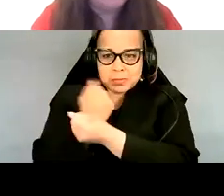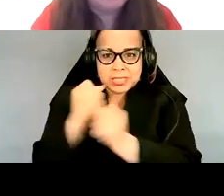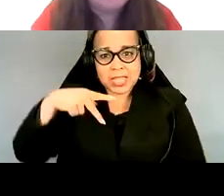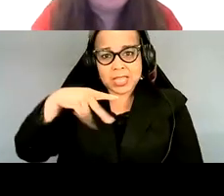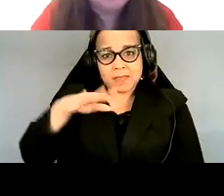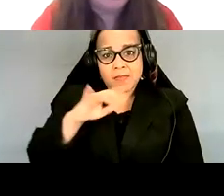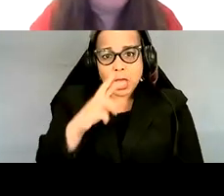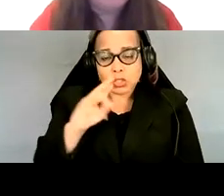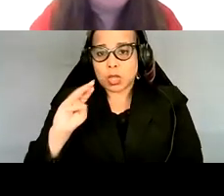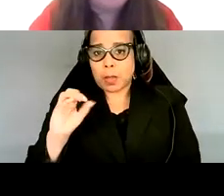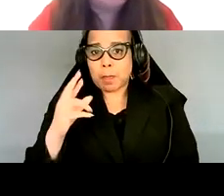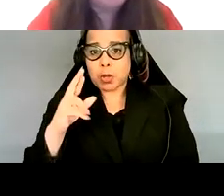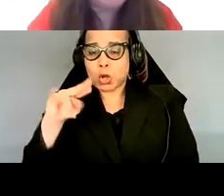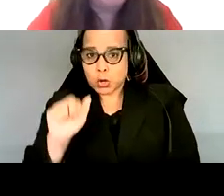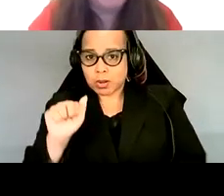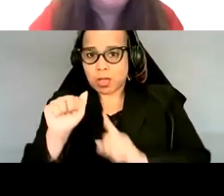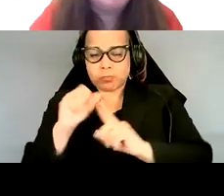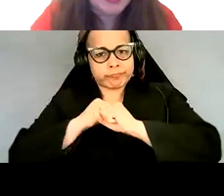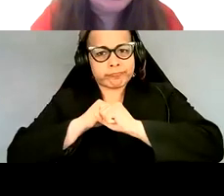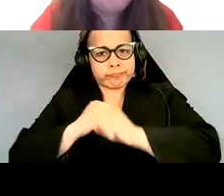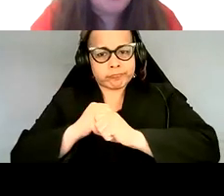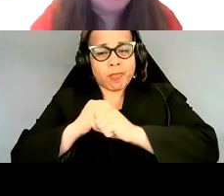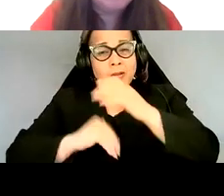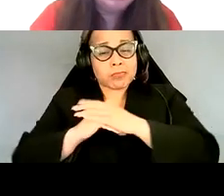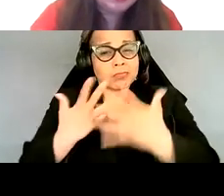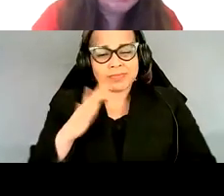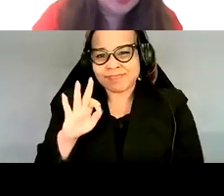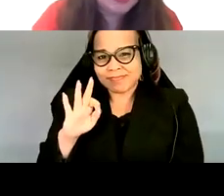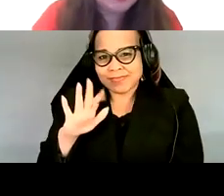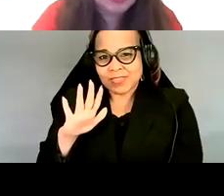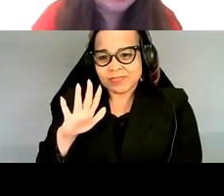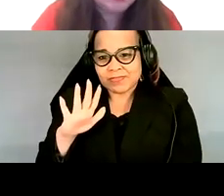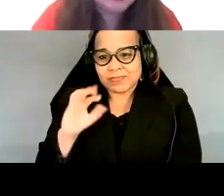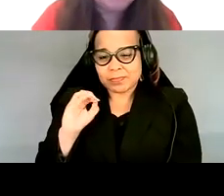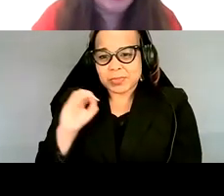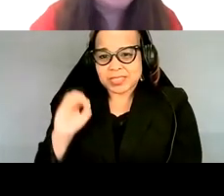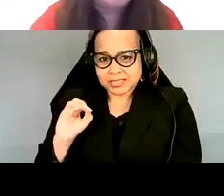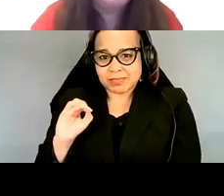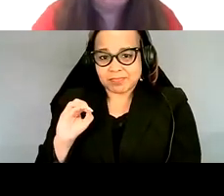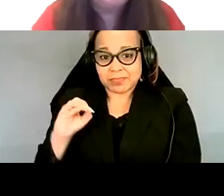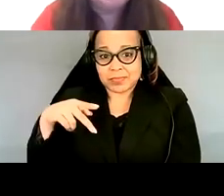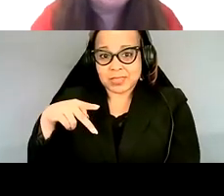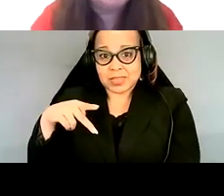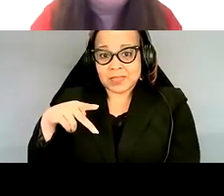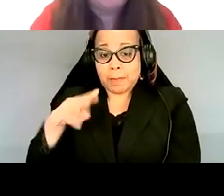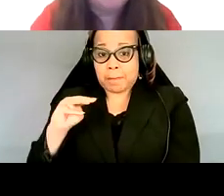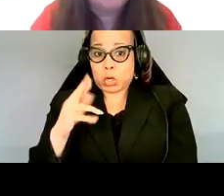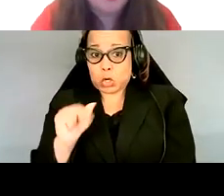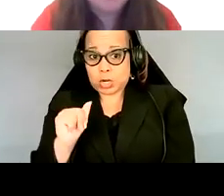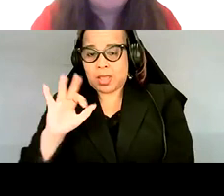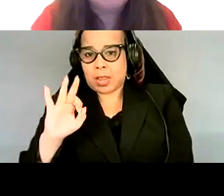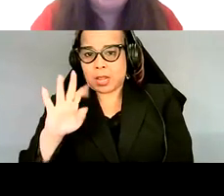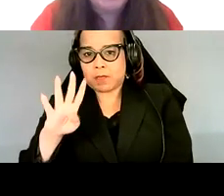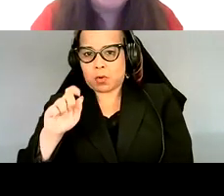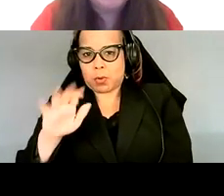and Moderna are protective up to 95 in the case of Pfizer, and Moderna